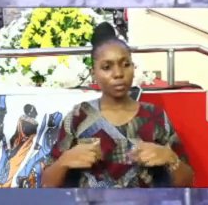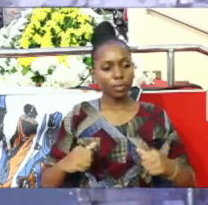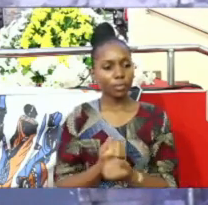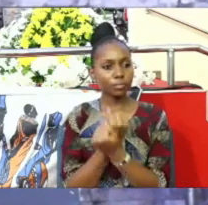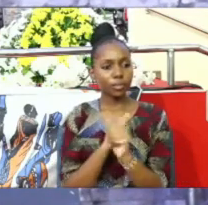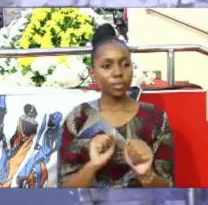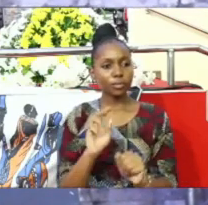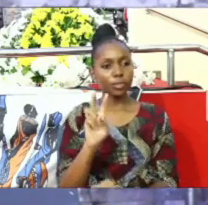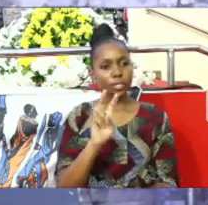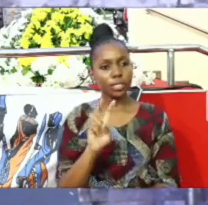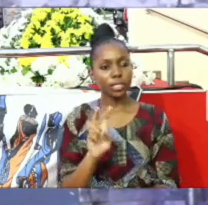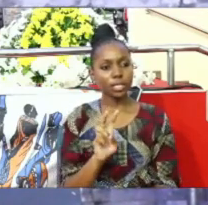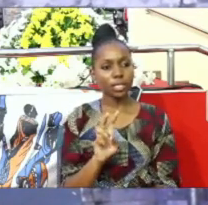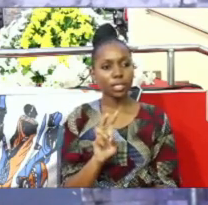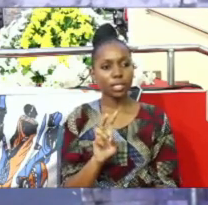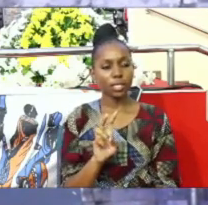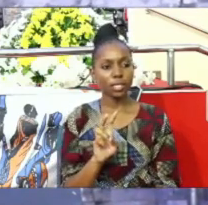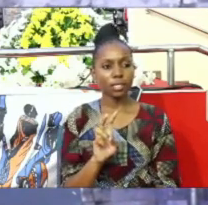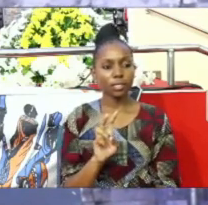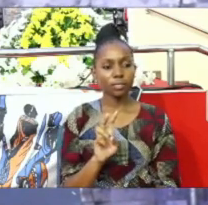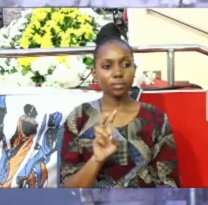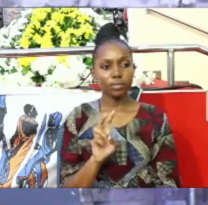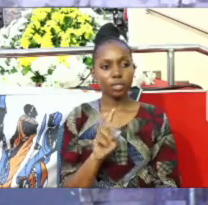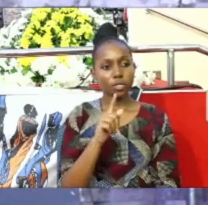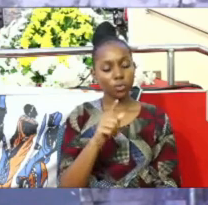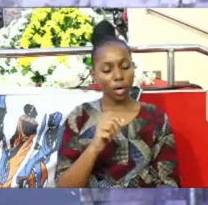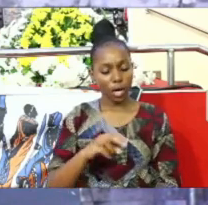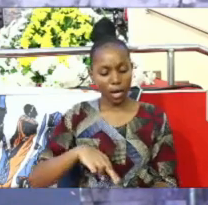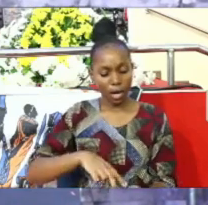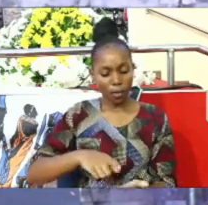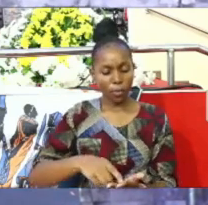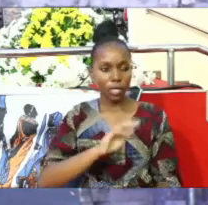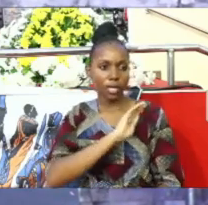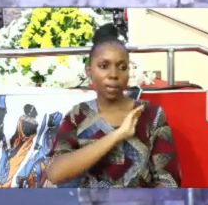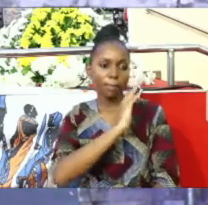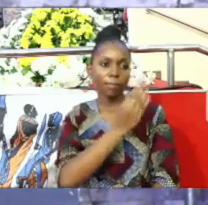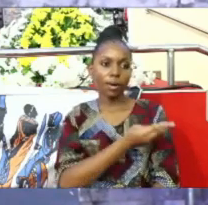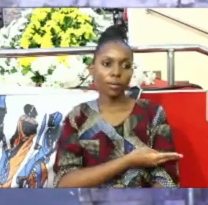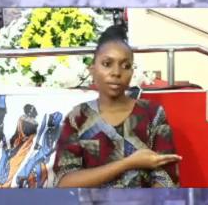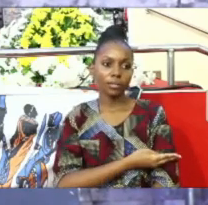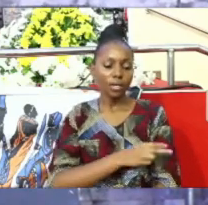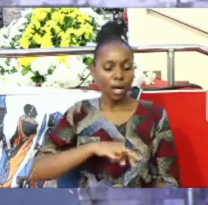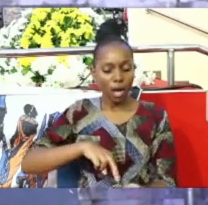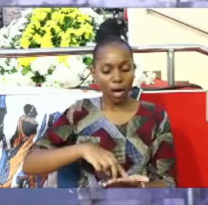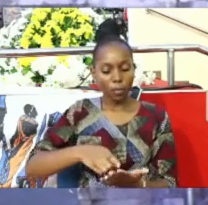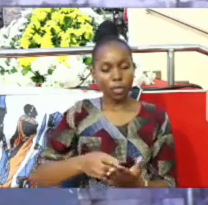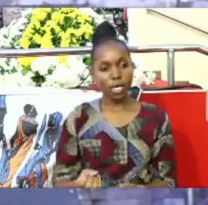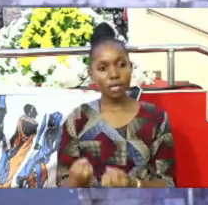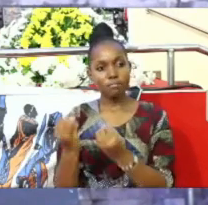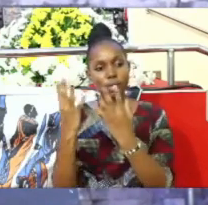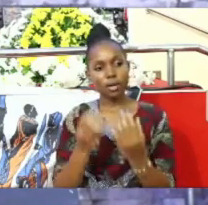You are a walking power. Wewe ni nguvu inayotembea. A walking miracle. Wewe ni